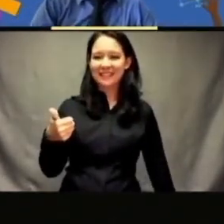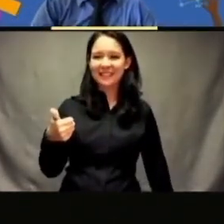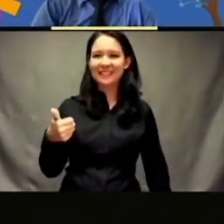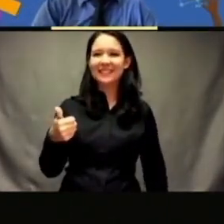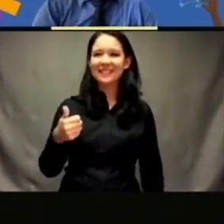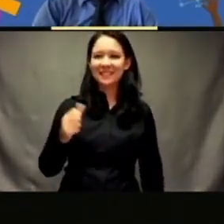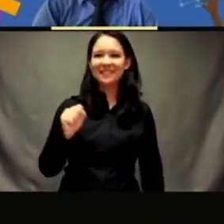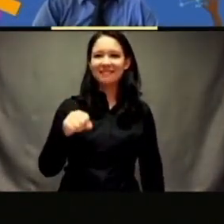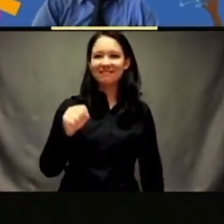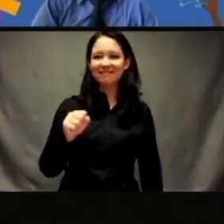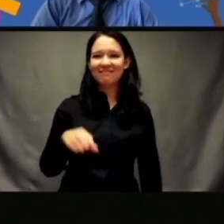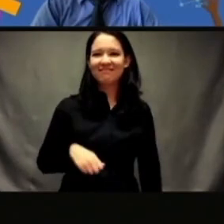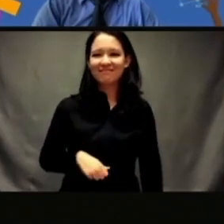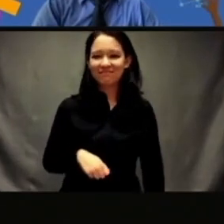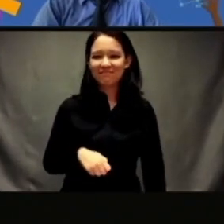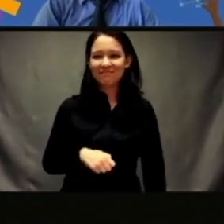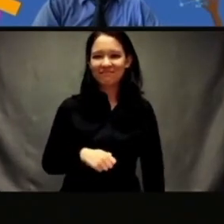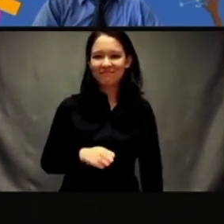10.